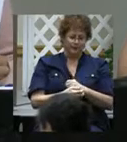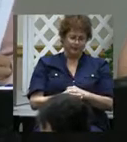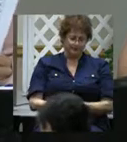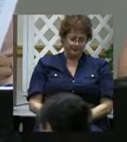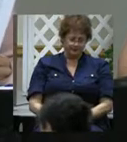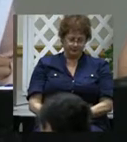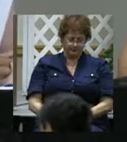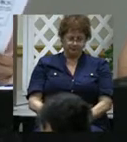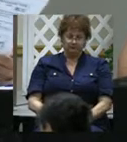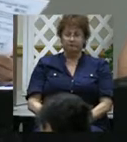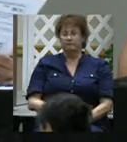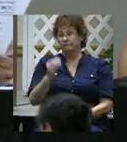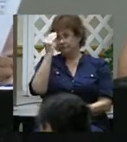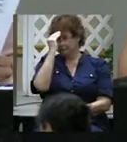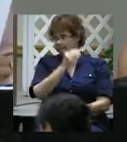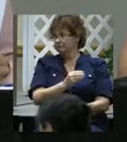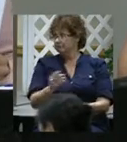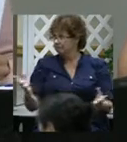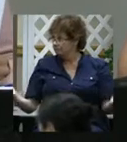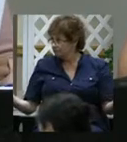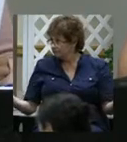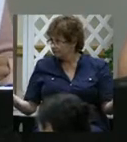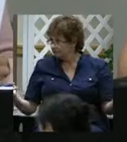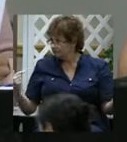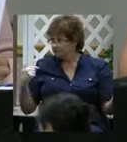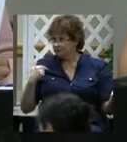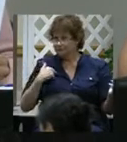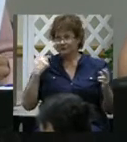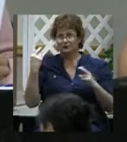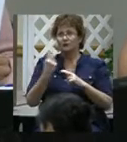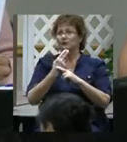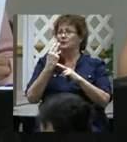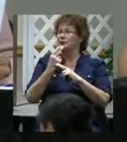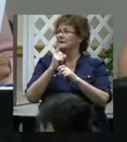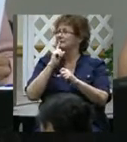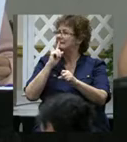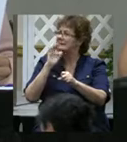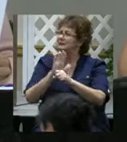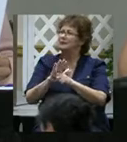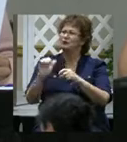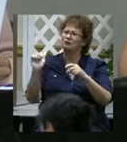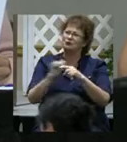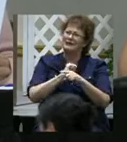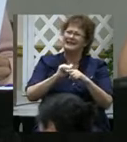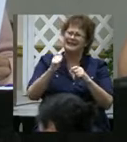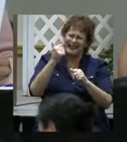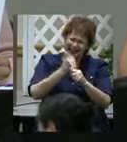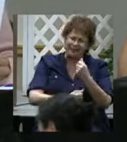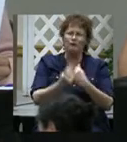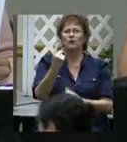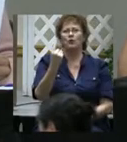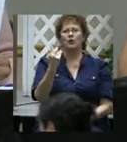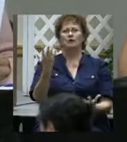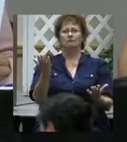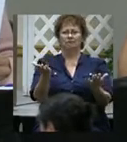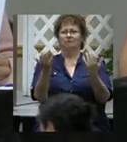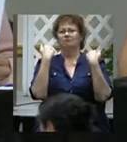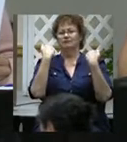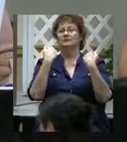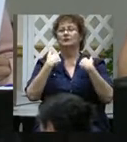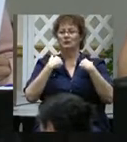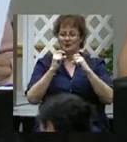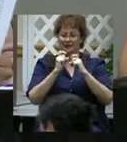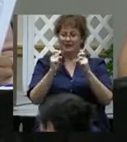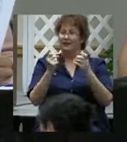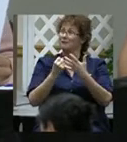the truth is we welcome everybody, so we're really committed to training individuals. So we do